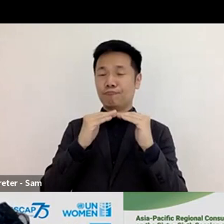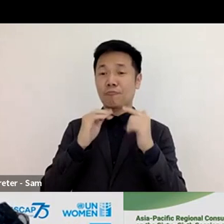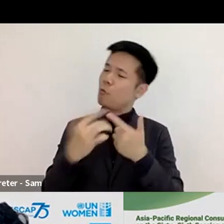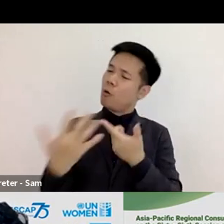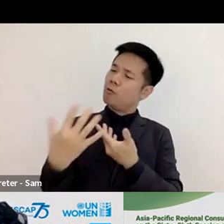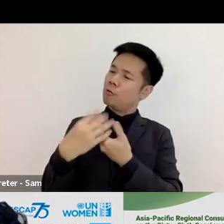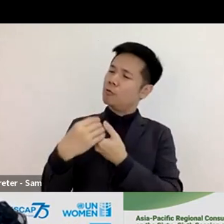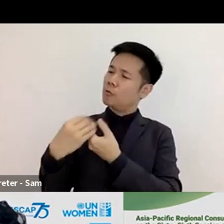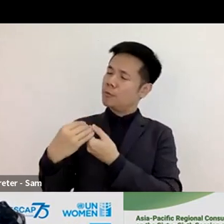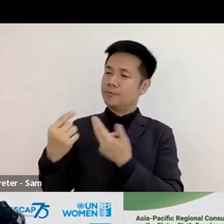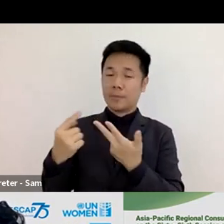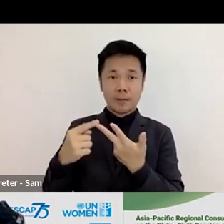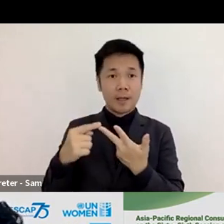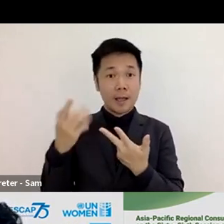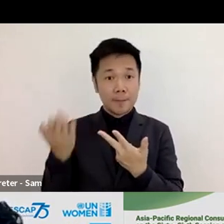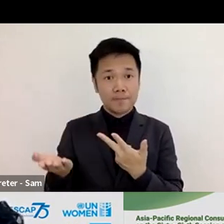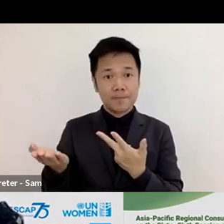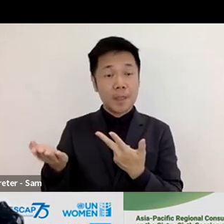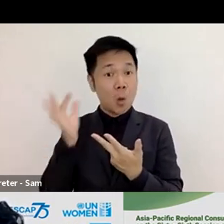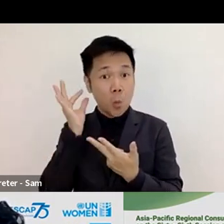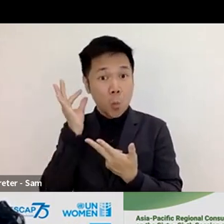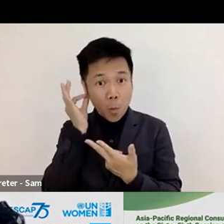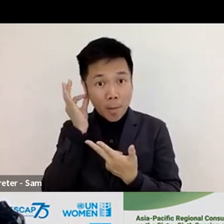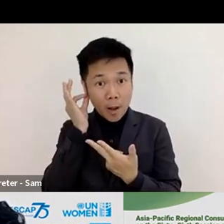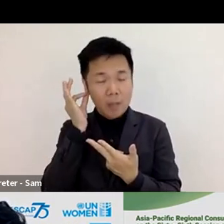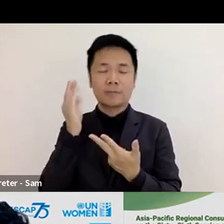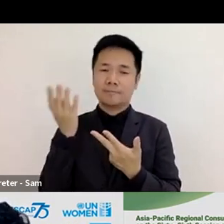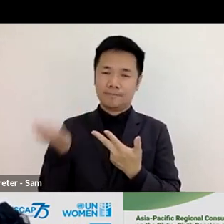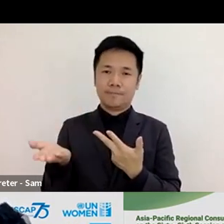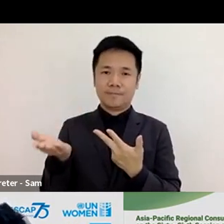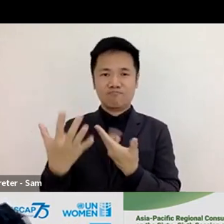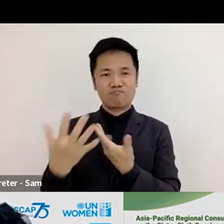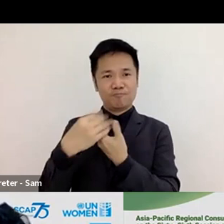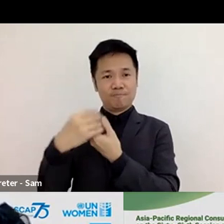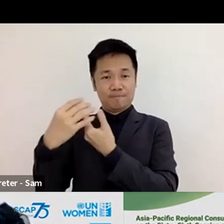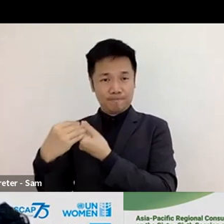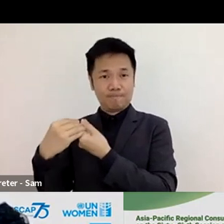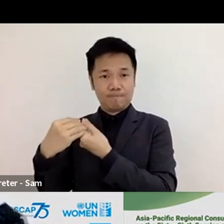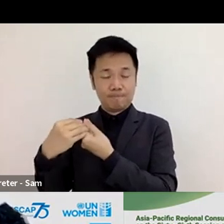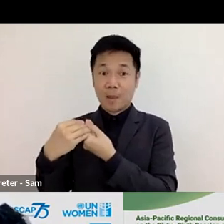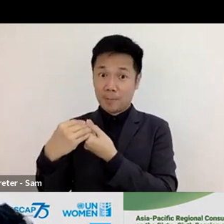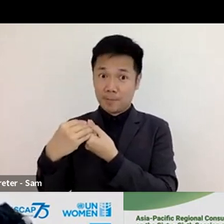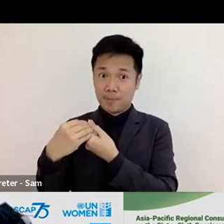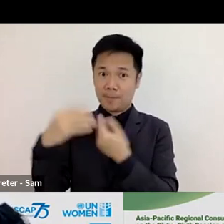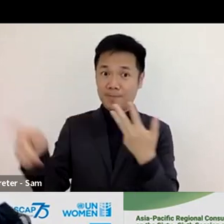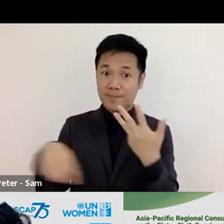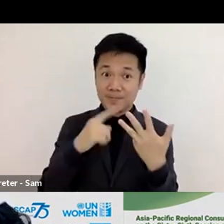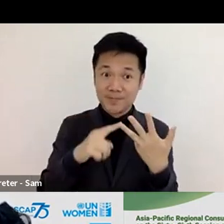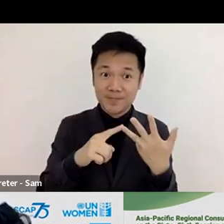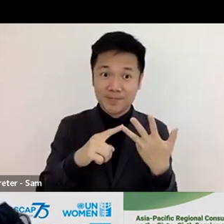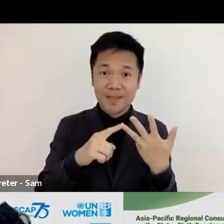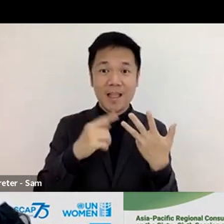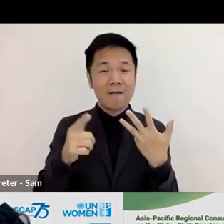the leadership of women-led organizations, as well as the